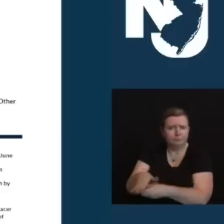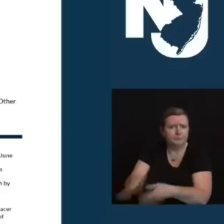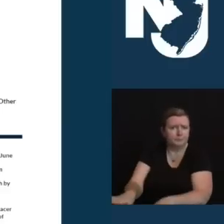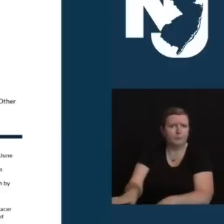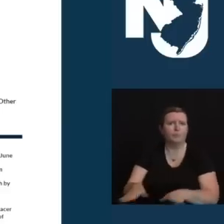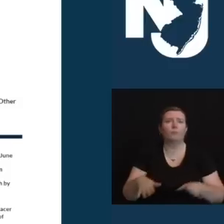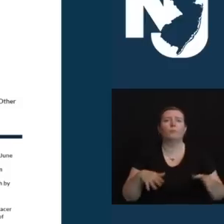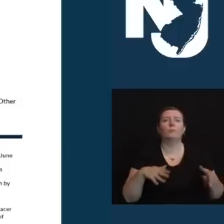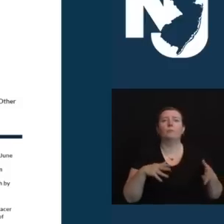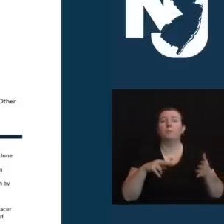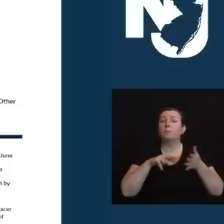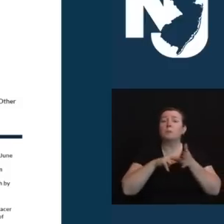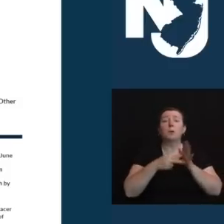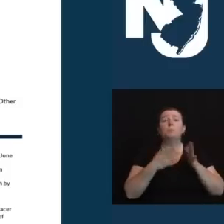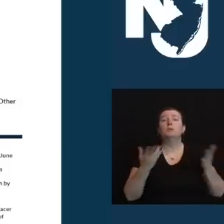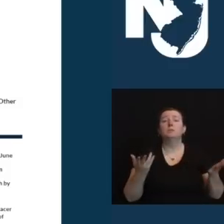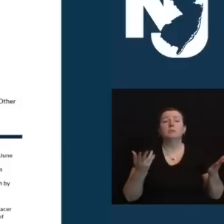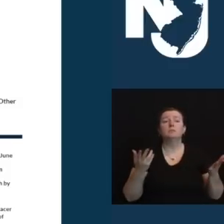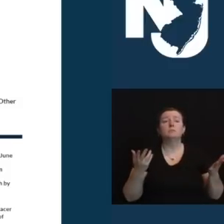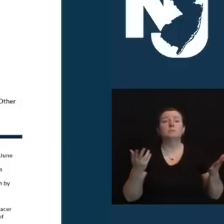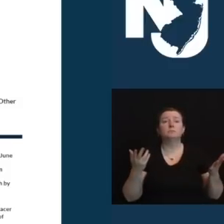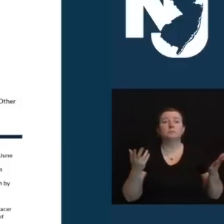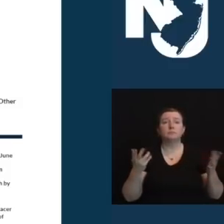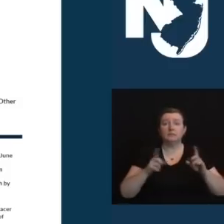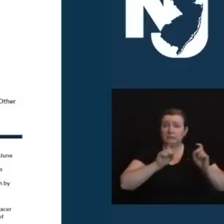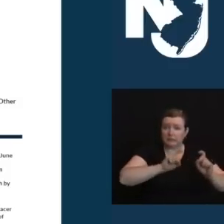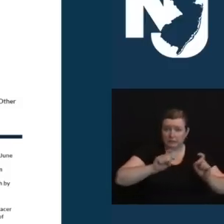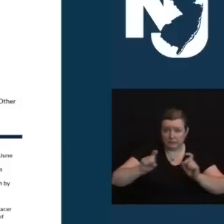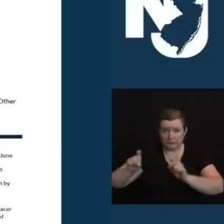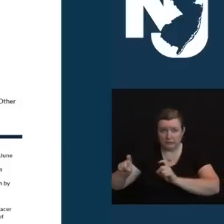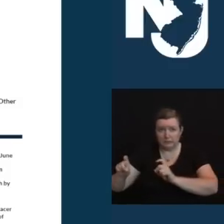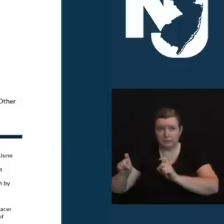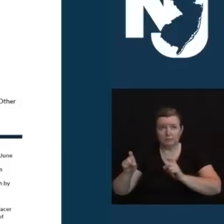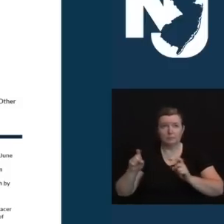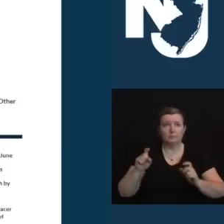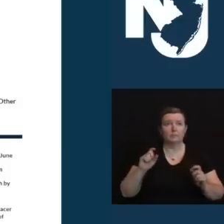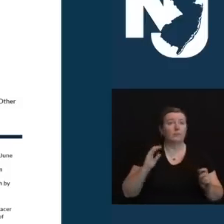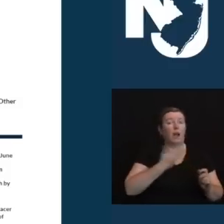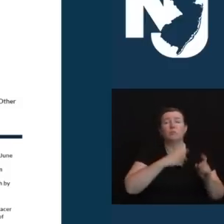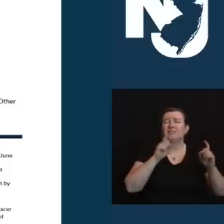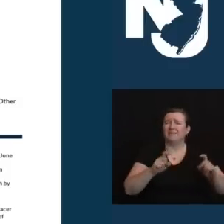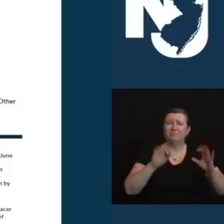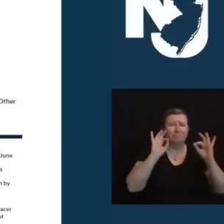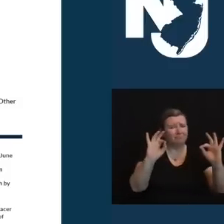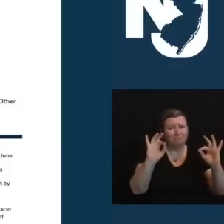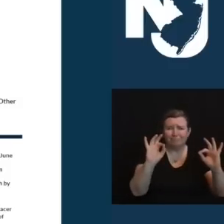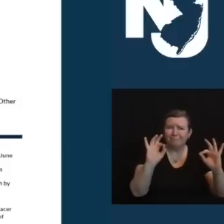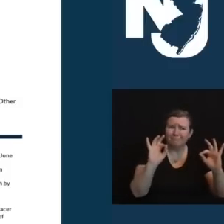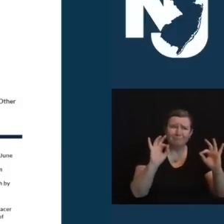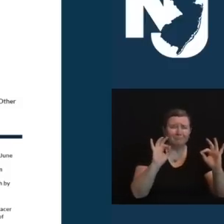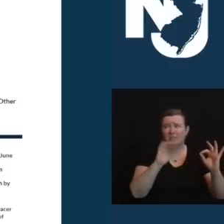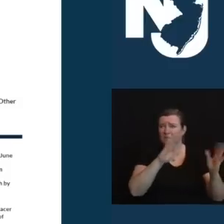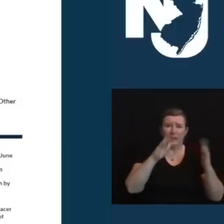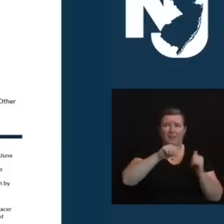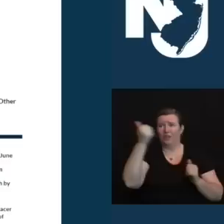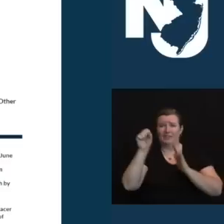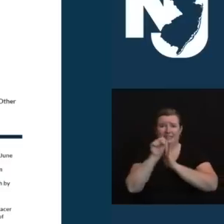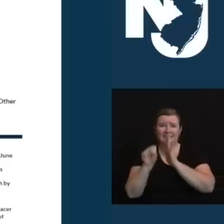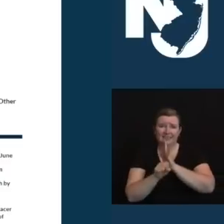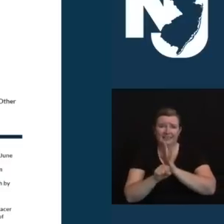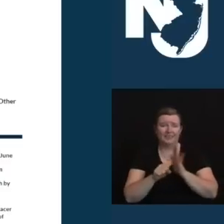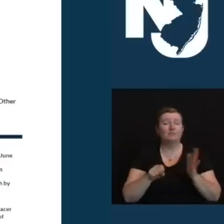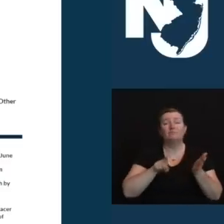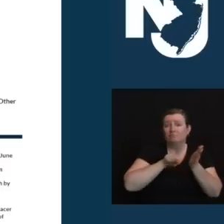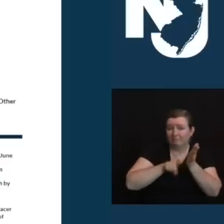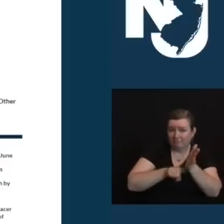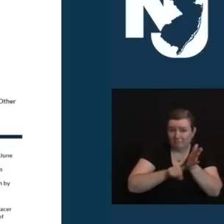the capacity we now have in testing, as good as any American state per capita, the objective of the contact tracing community